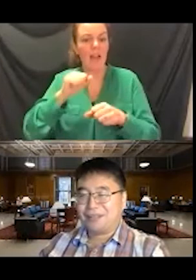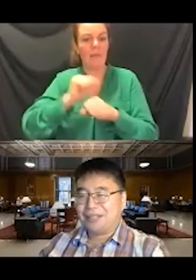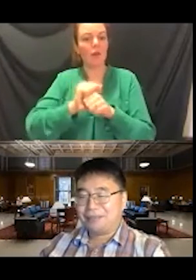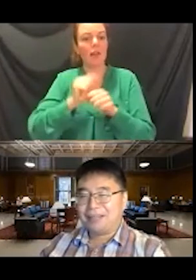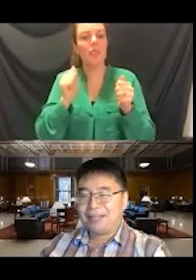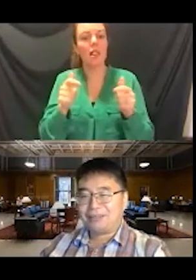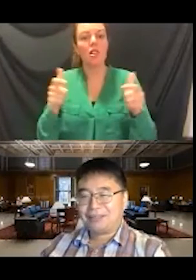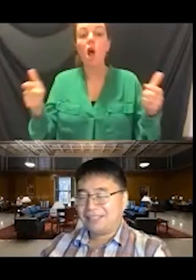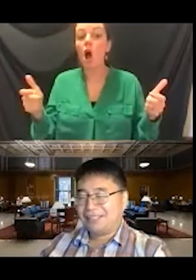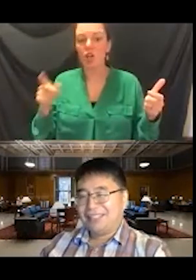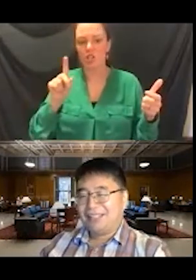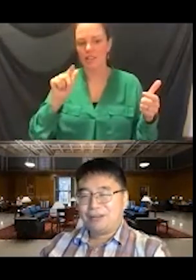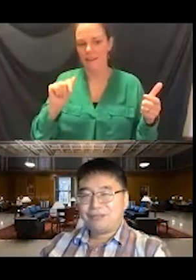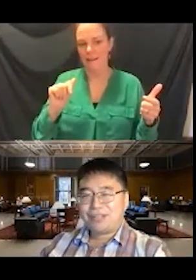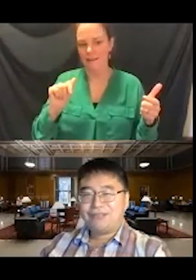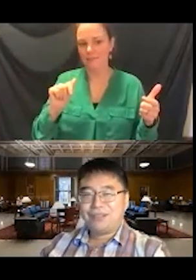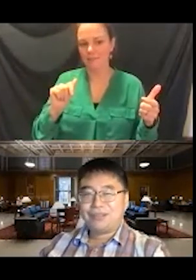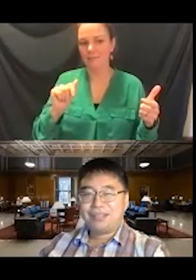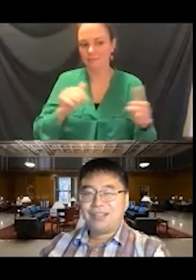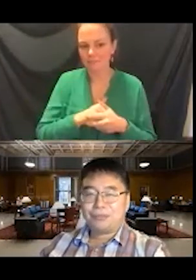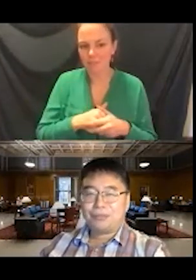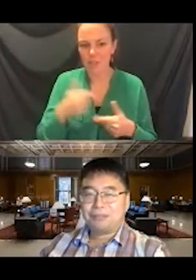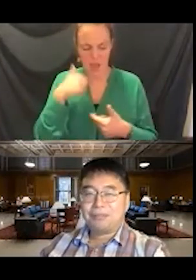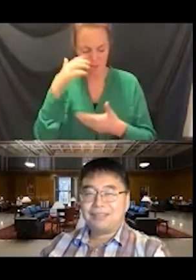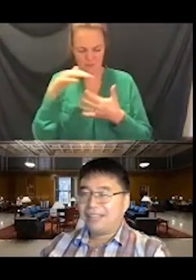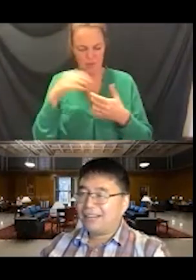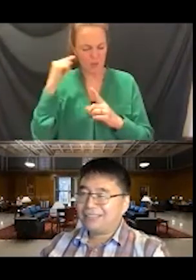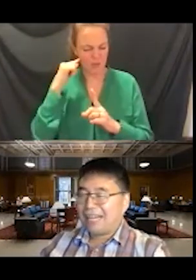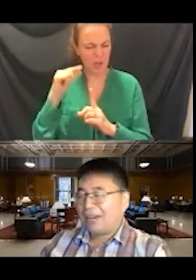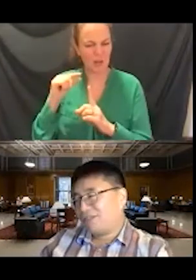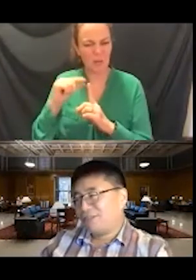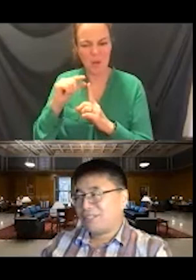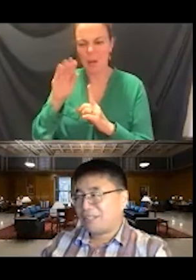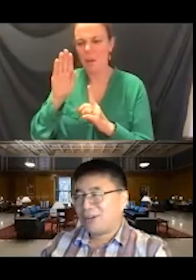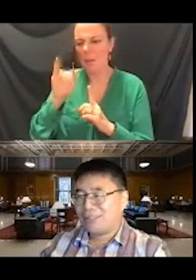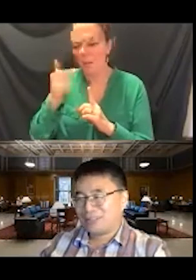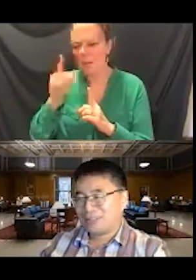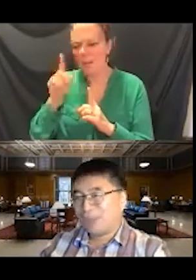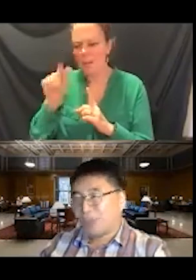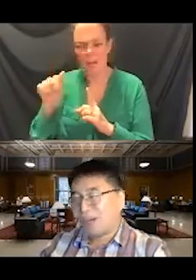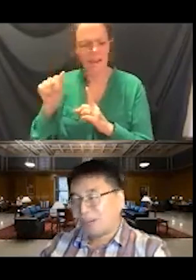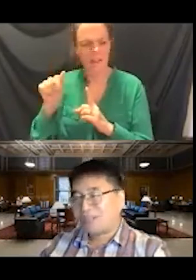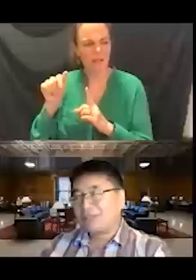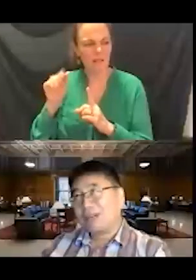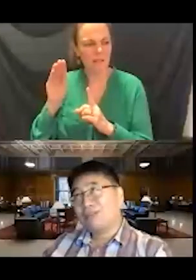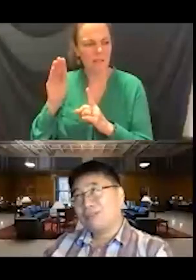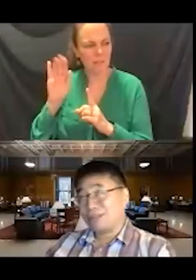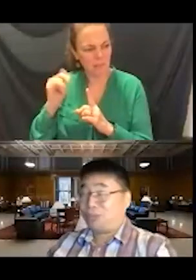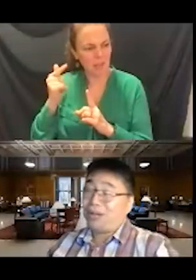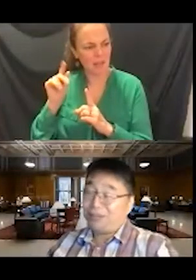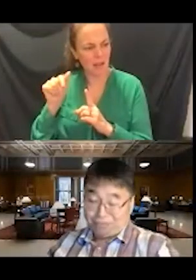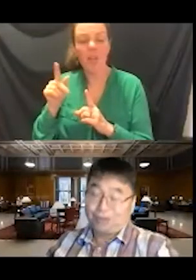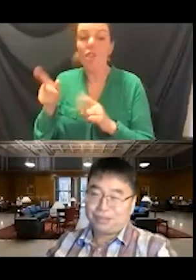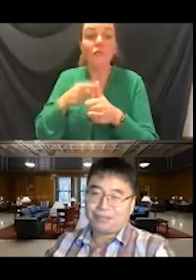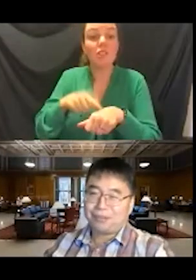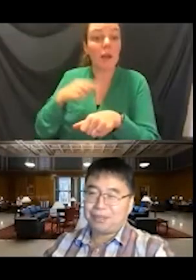So I was very confused to hear the word big data. The first time I heard that word was around